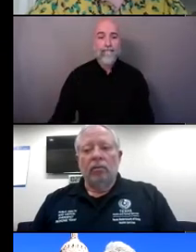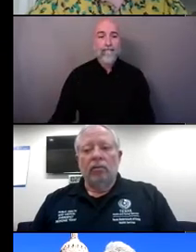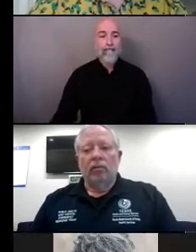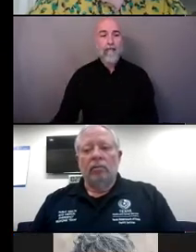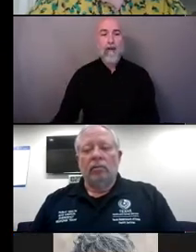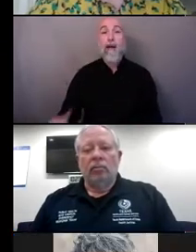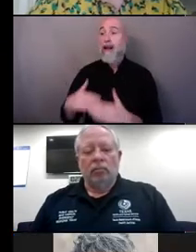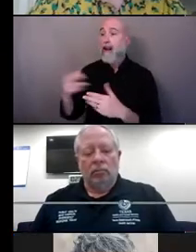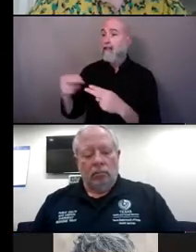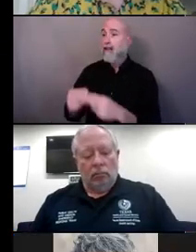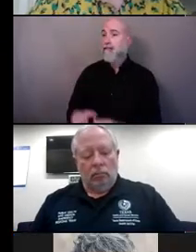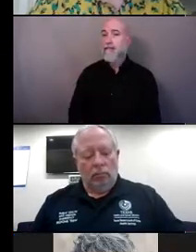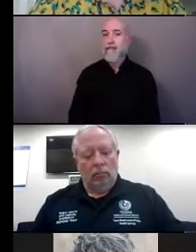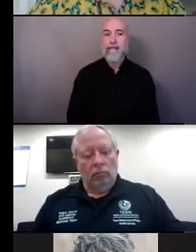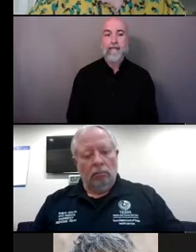Next slide.